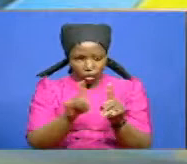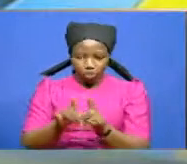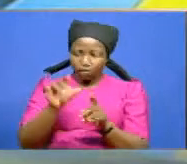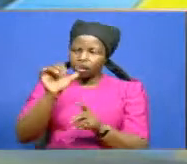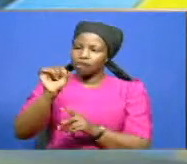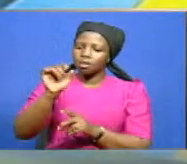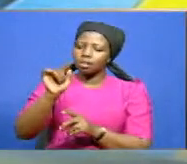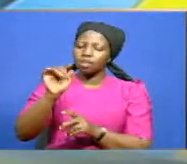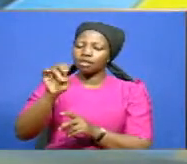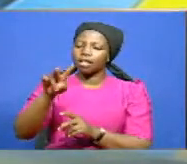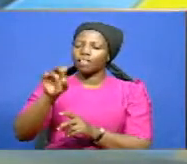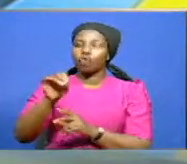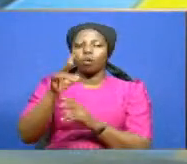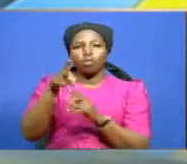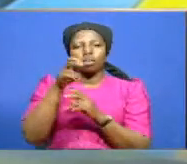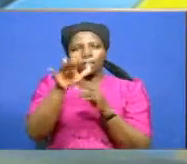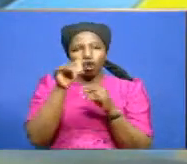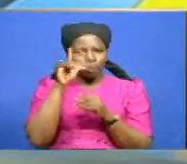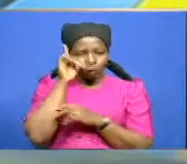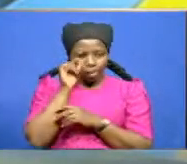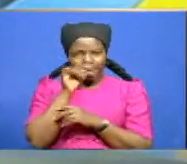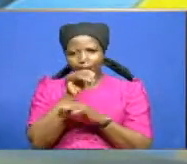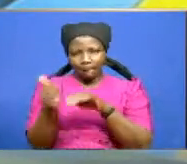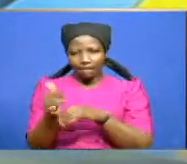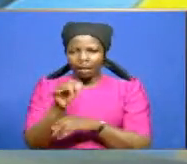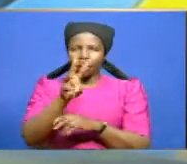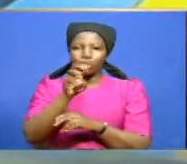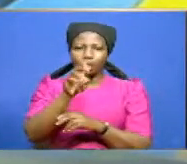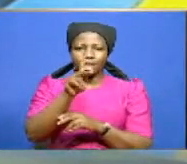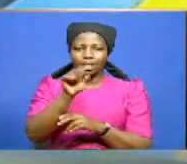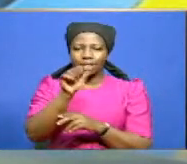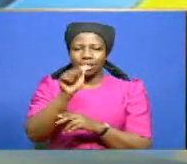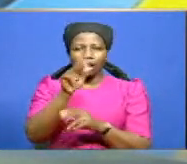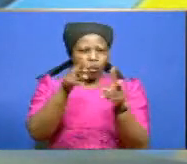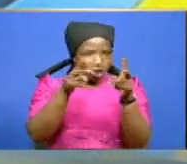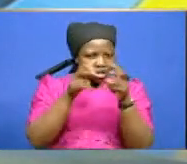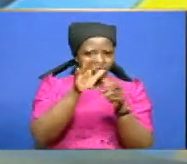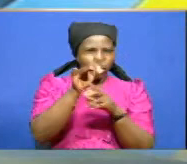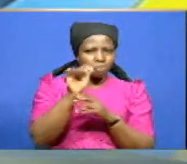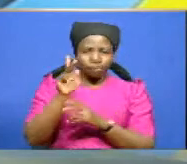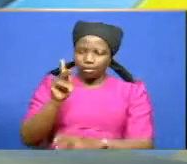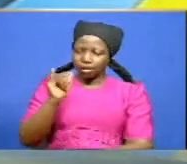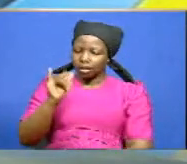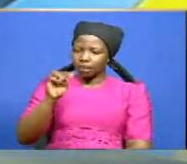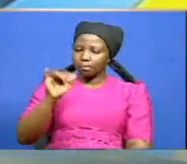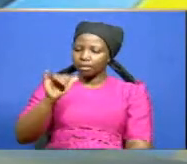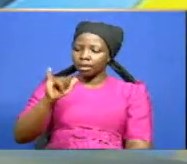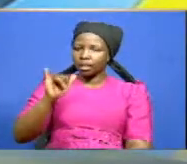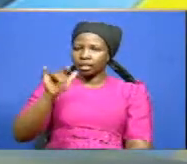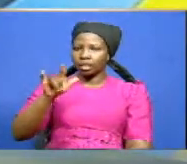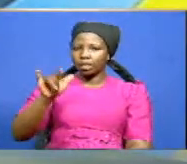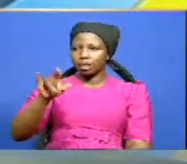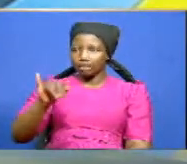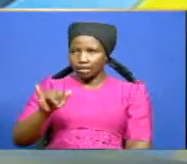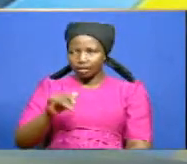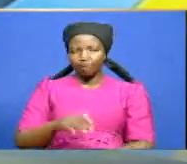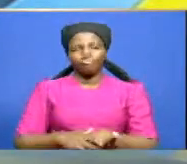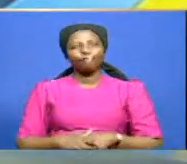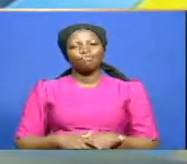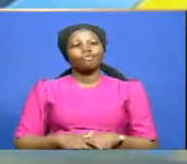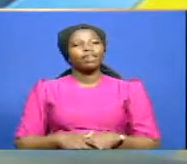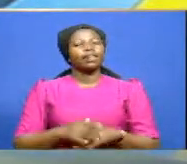Mombasa Changamwe. Ostavia di Russian Wekesa, you're watching from Kimilili Chebukwabi. Hope I've got that right.